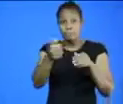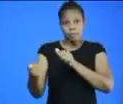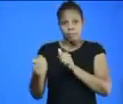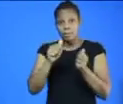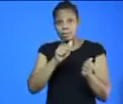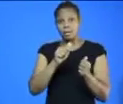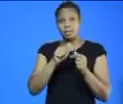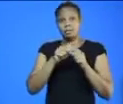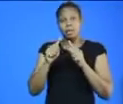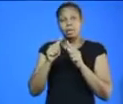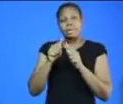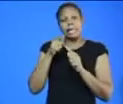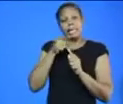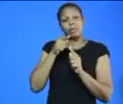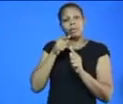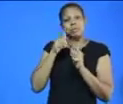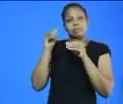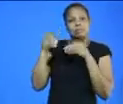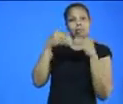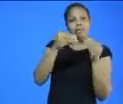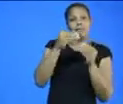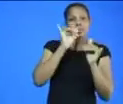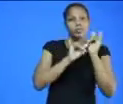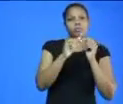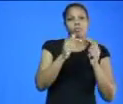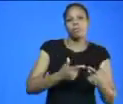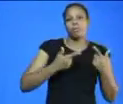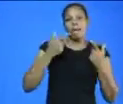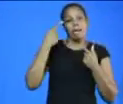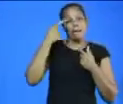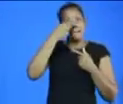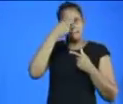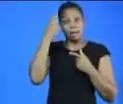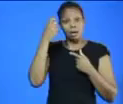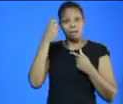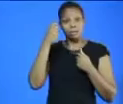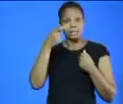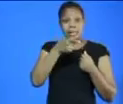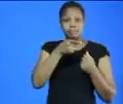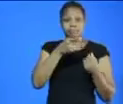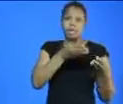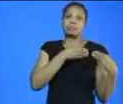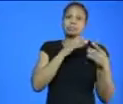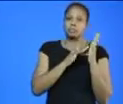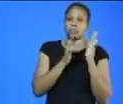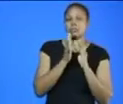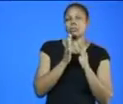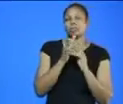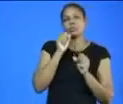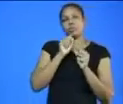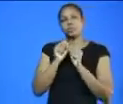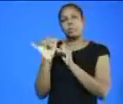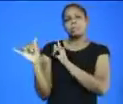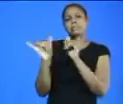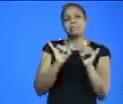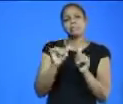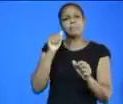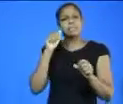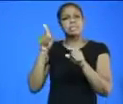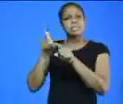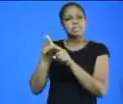Jesus even on the cross. And so our sister who should have been baptized, God in his loving